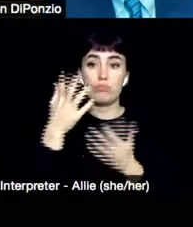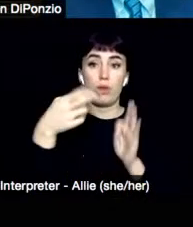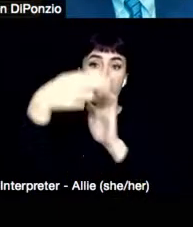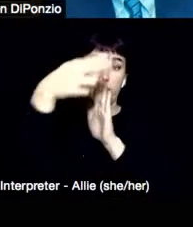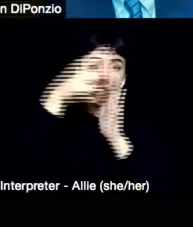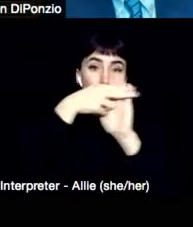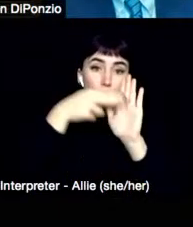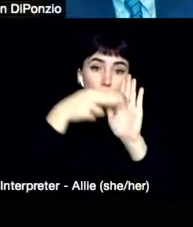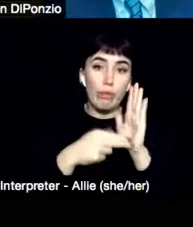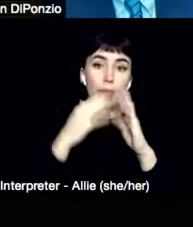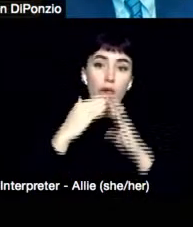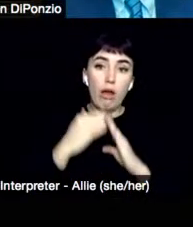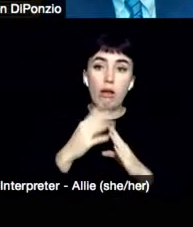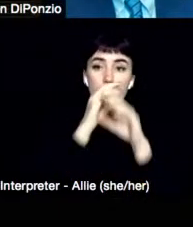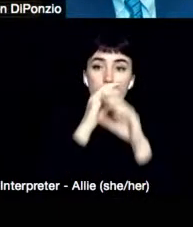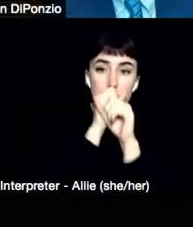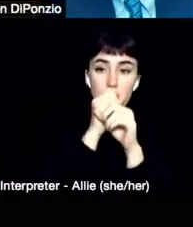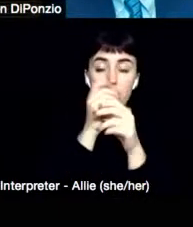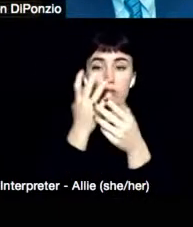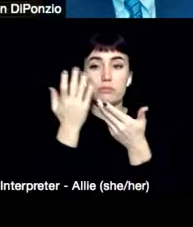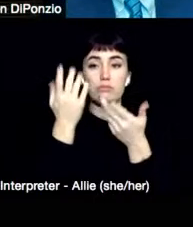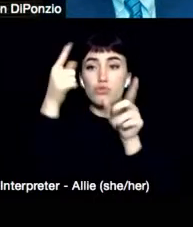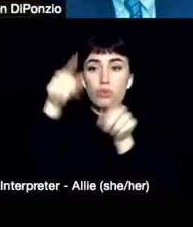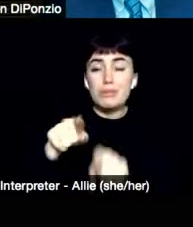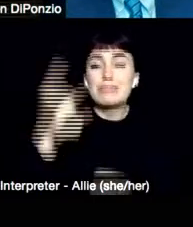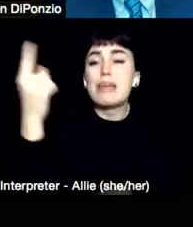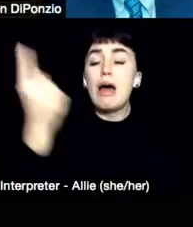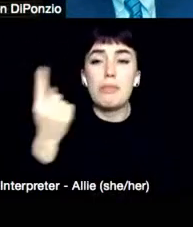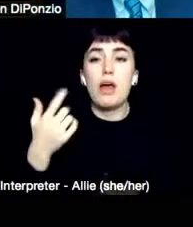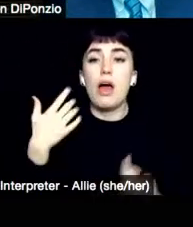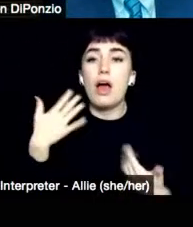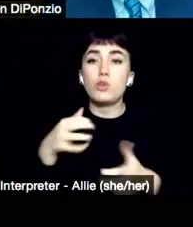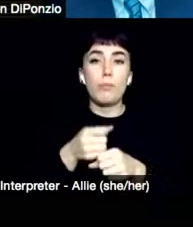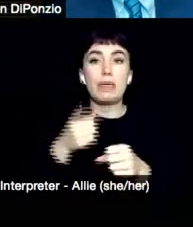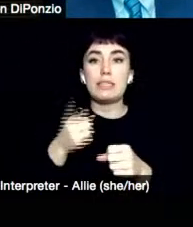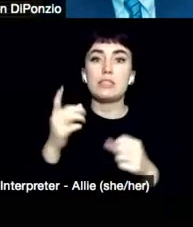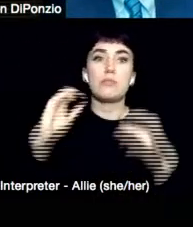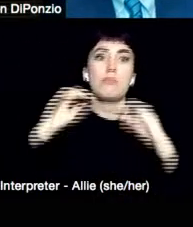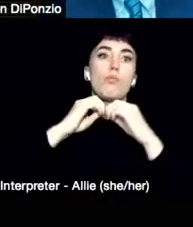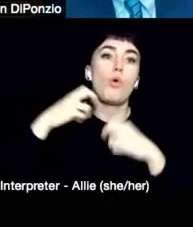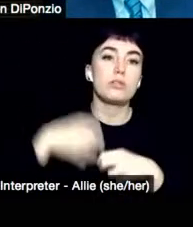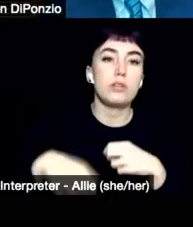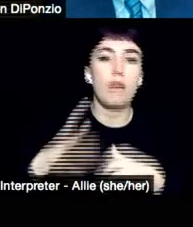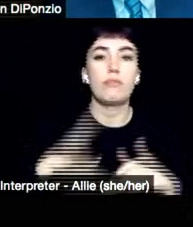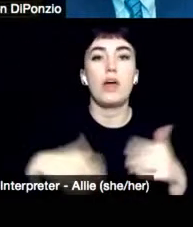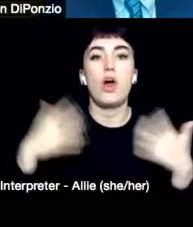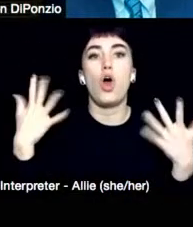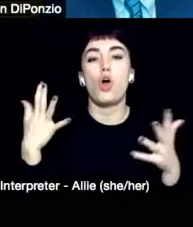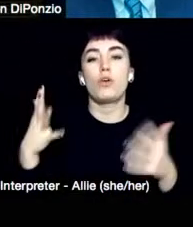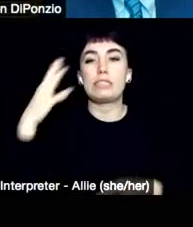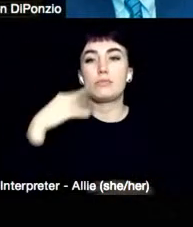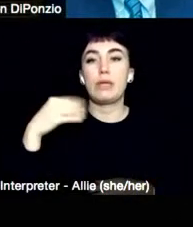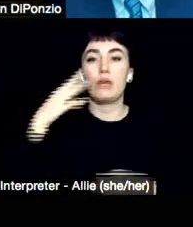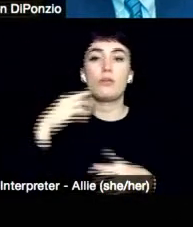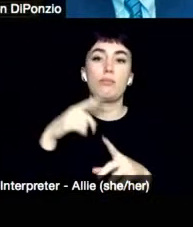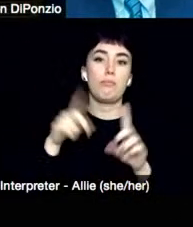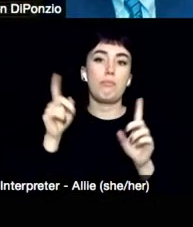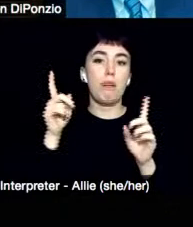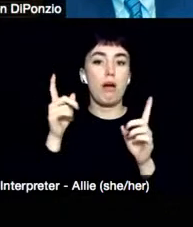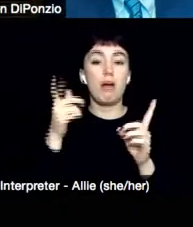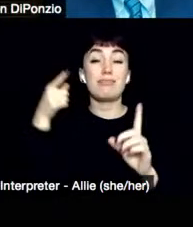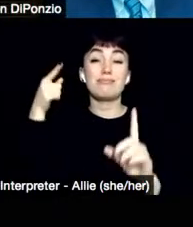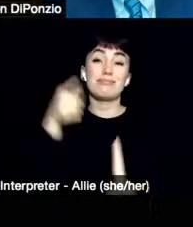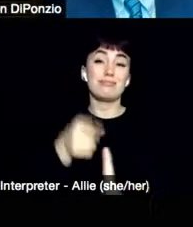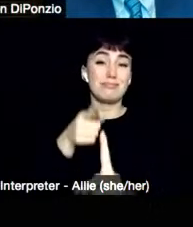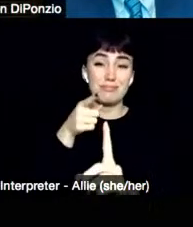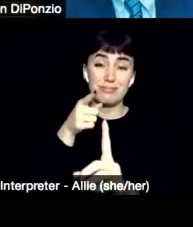or something. I don't want to make this any harder than it is, but this is the